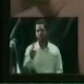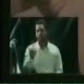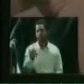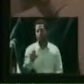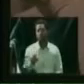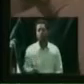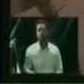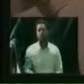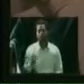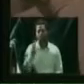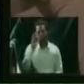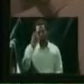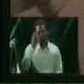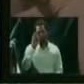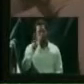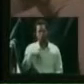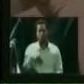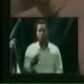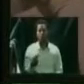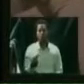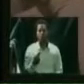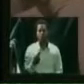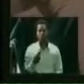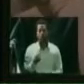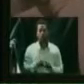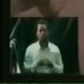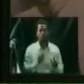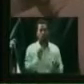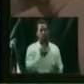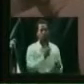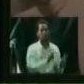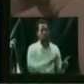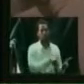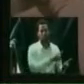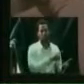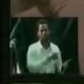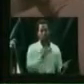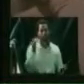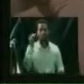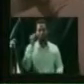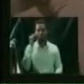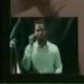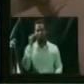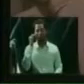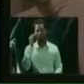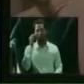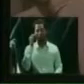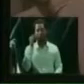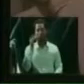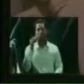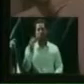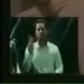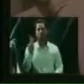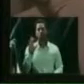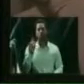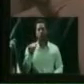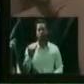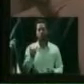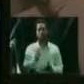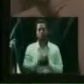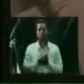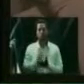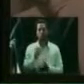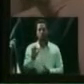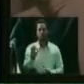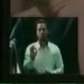You and I and the public are well aware that the Knox County Director of Schools accepted a matching grant from the Broad